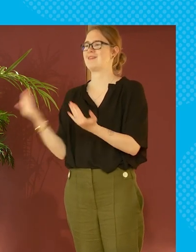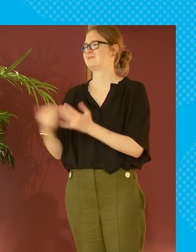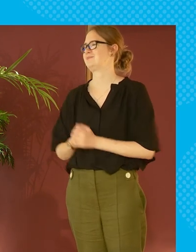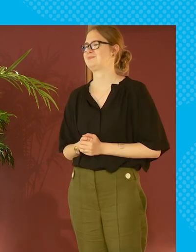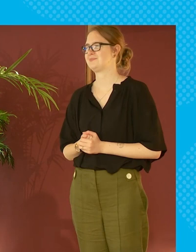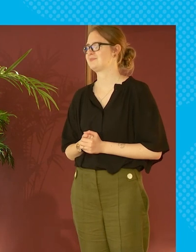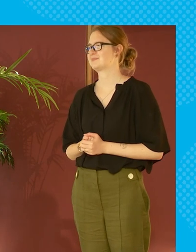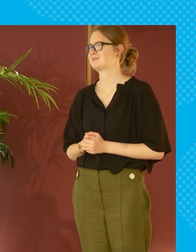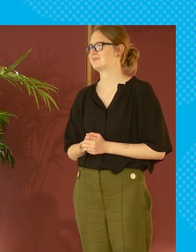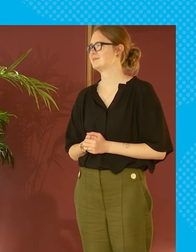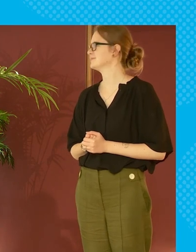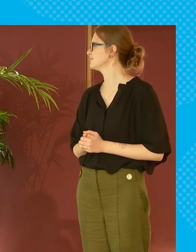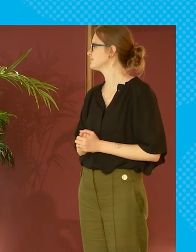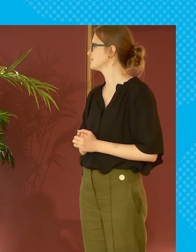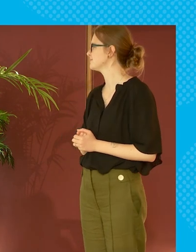comparable